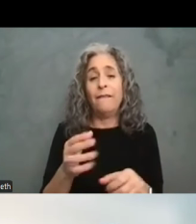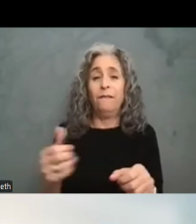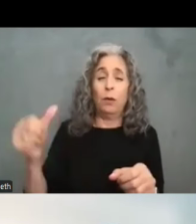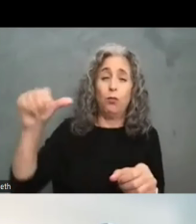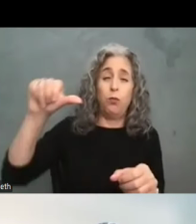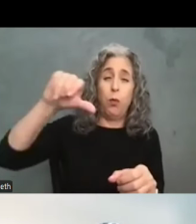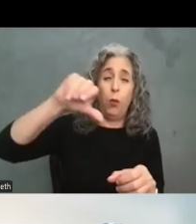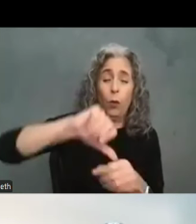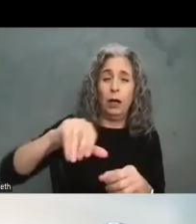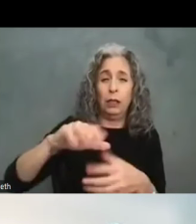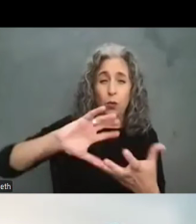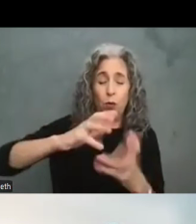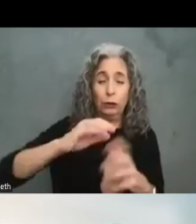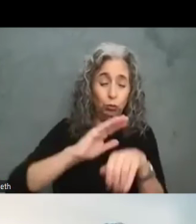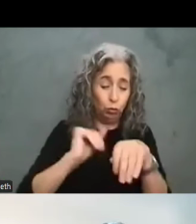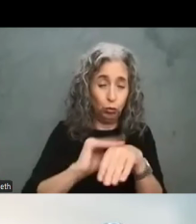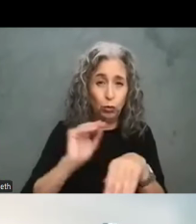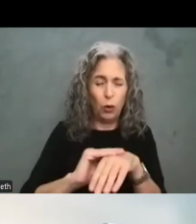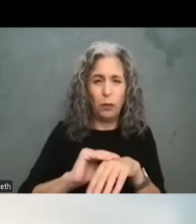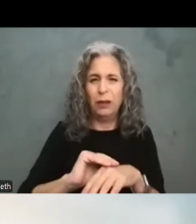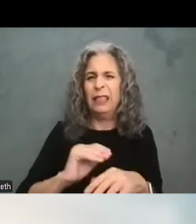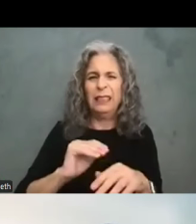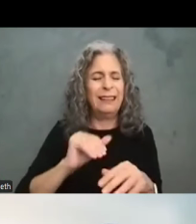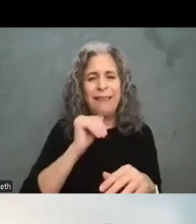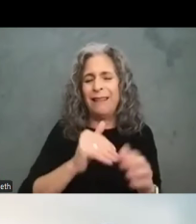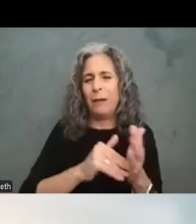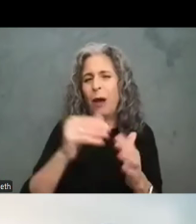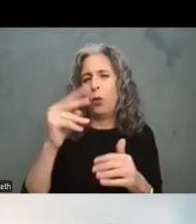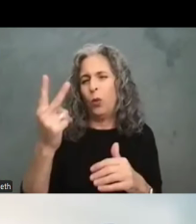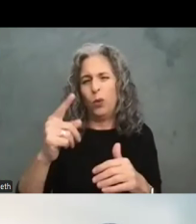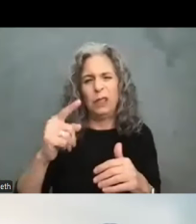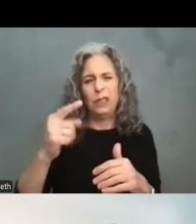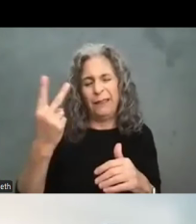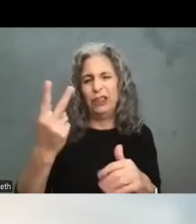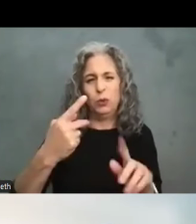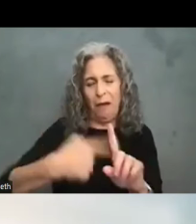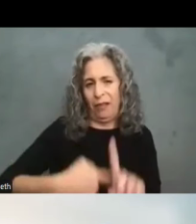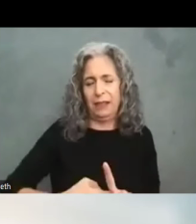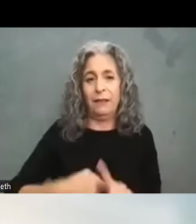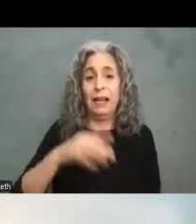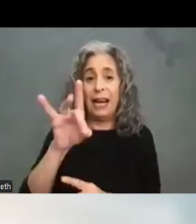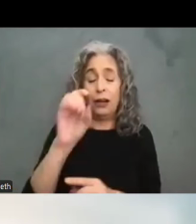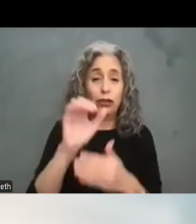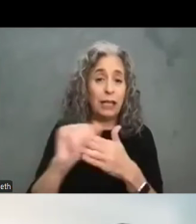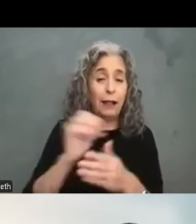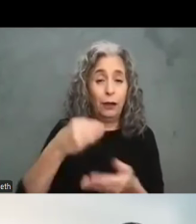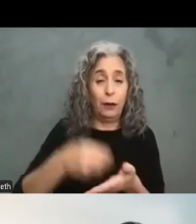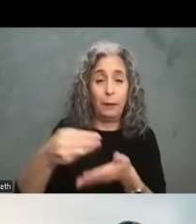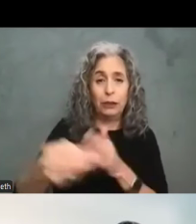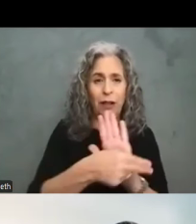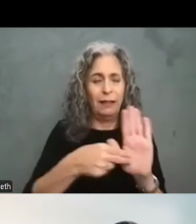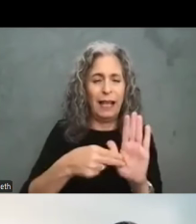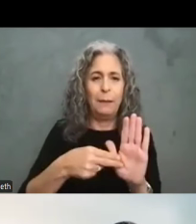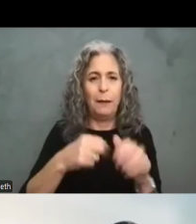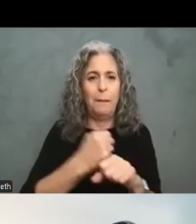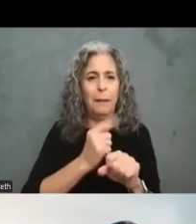detergent. So for them, this is the winner. For an $800 purchase, the label makes